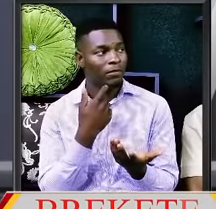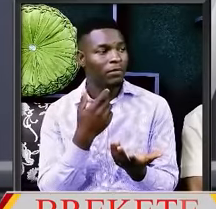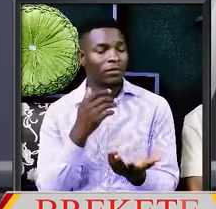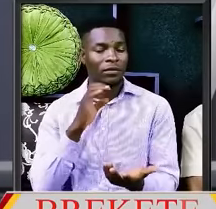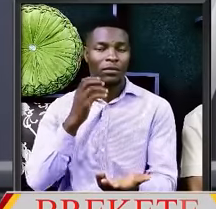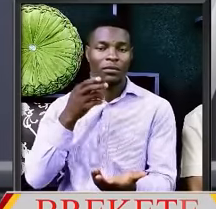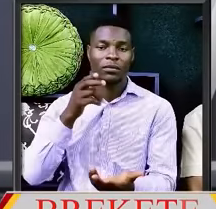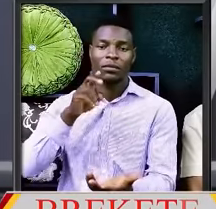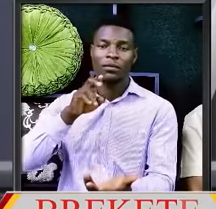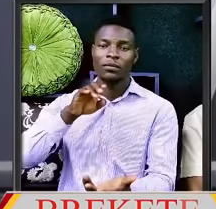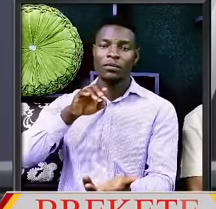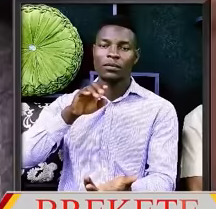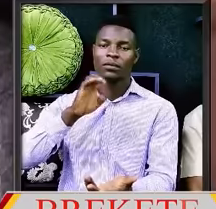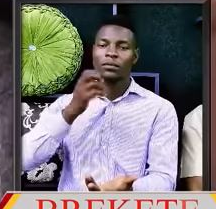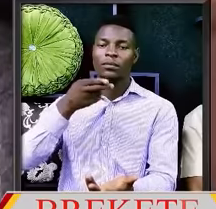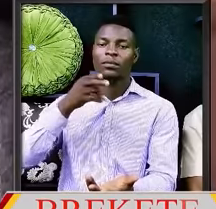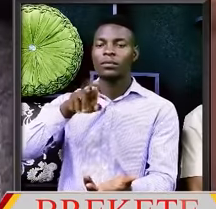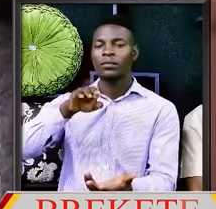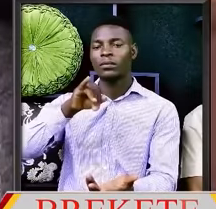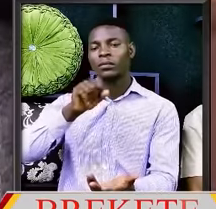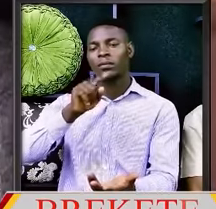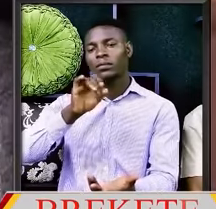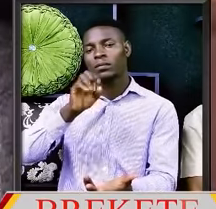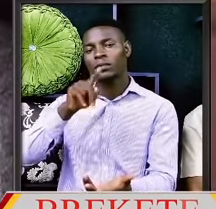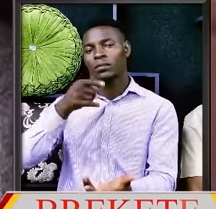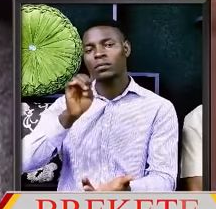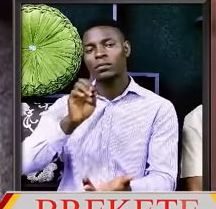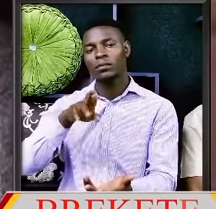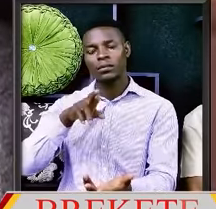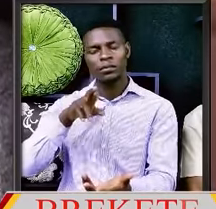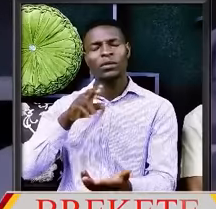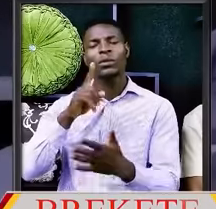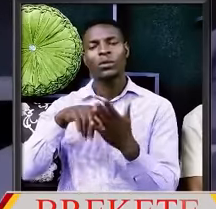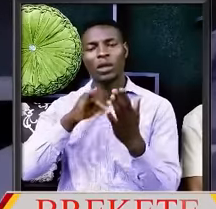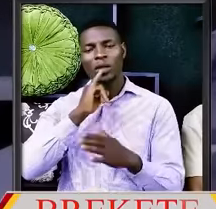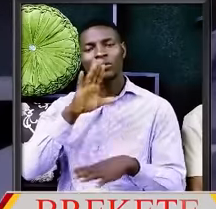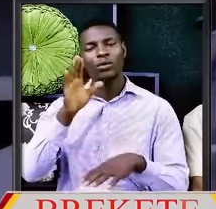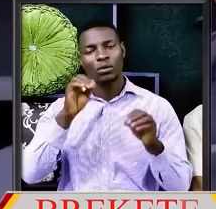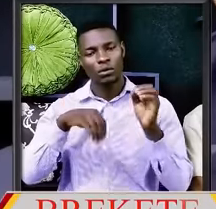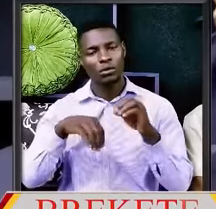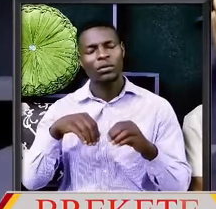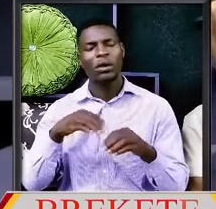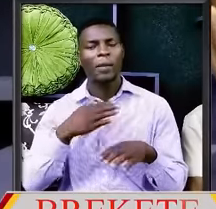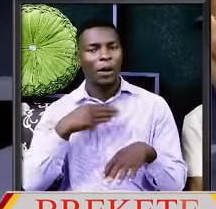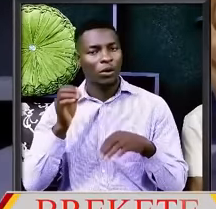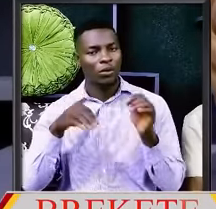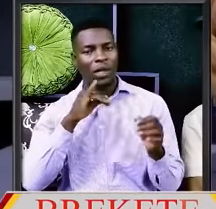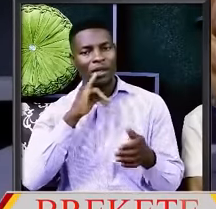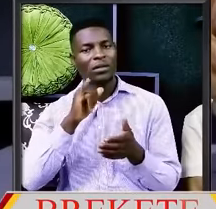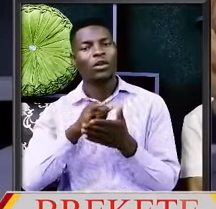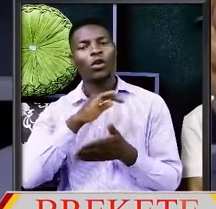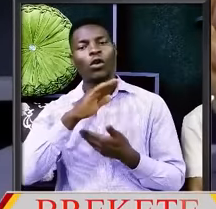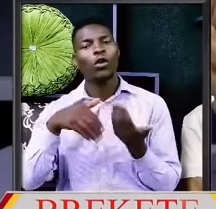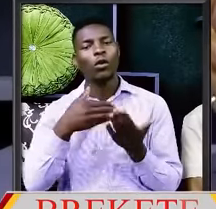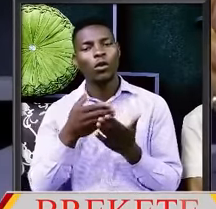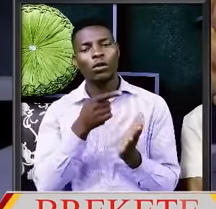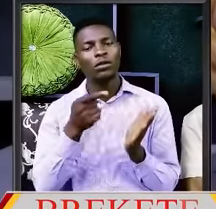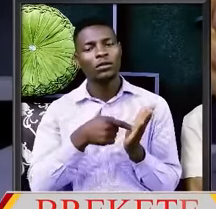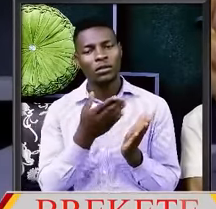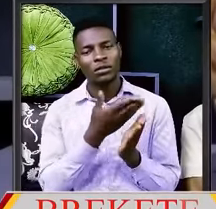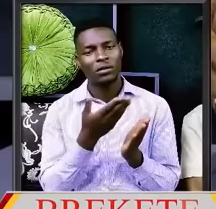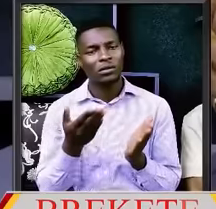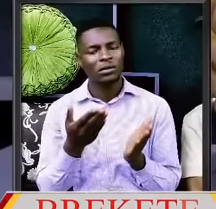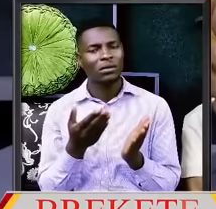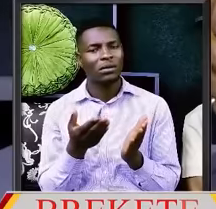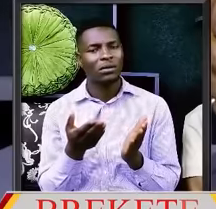Okay, Christopher and Kem, which will be your contributor? My contributor is we say all these things that we are discussing. I want us to